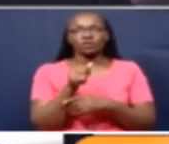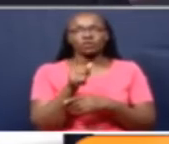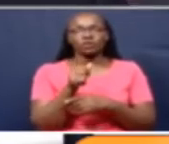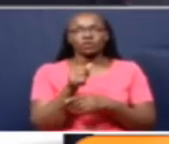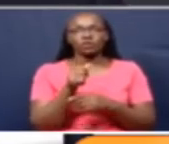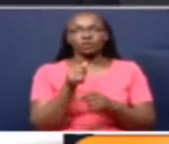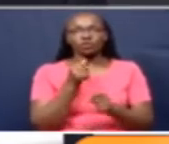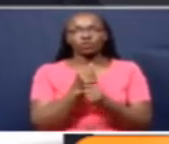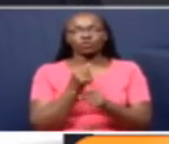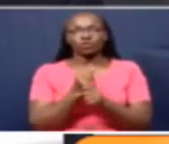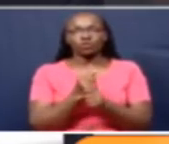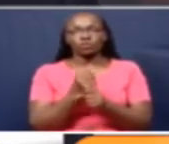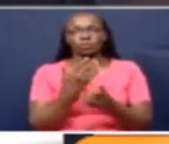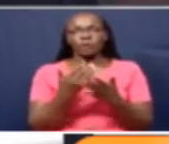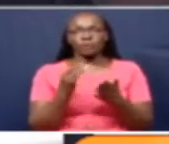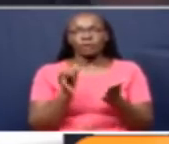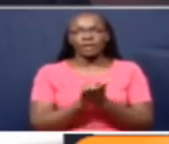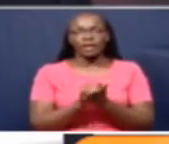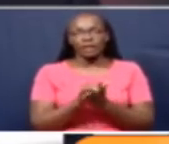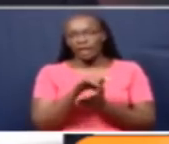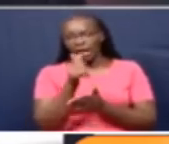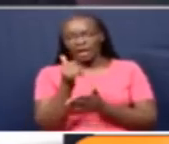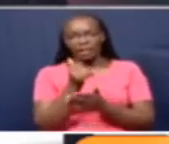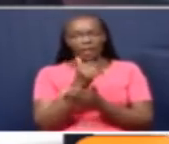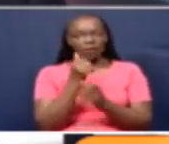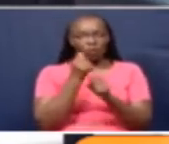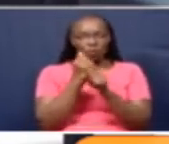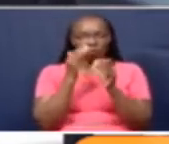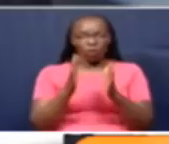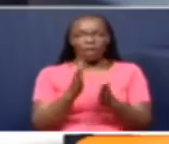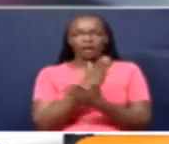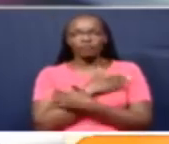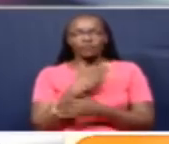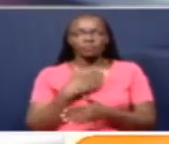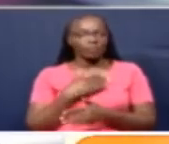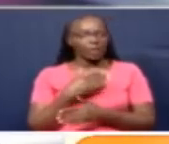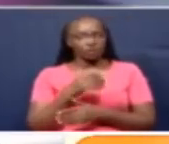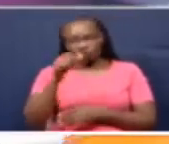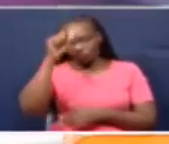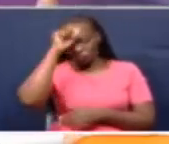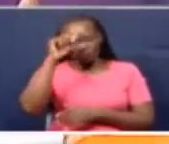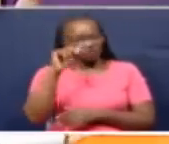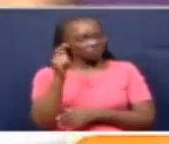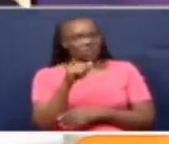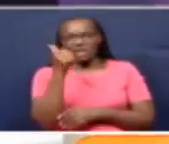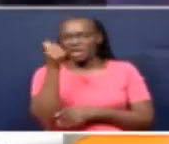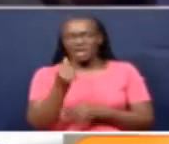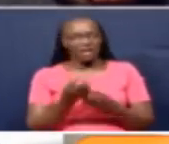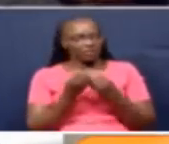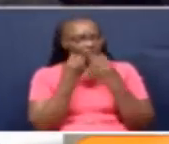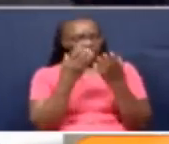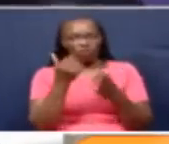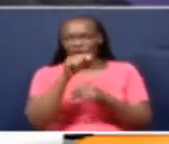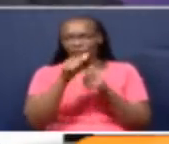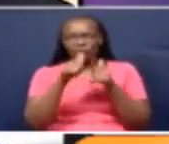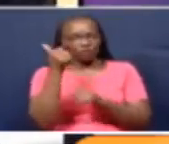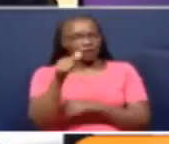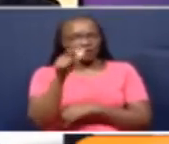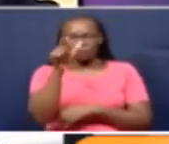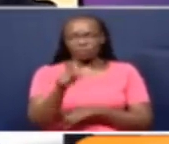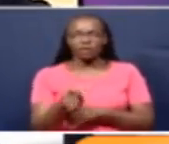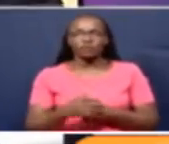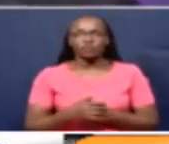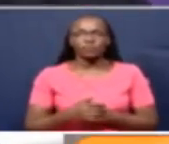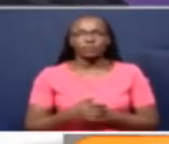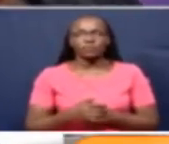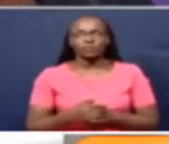there, the minister, whatever, is rubbish. You know, he's talking about, yeah. he never bothers about anybody else. No, he goes